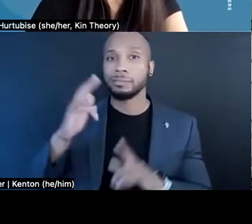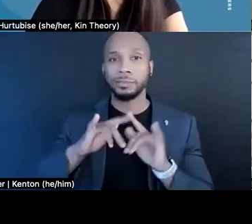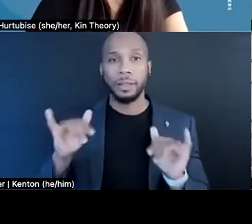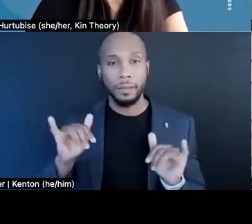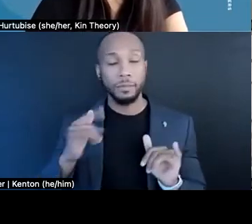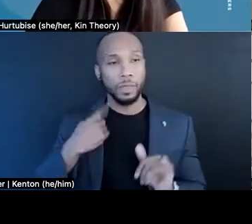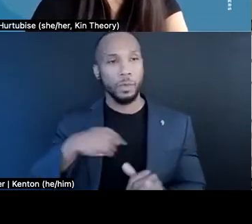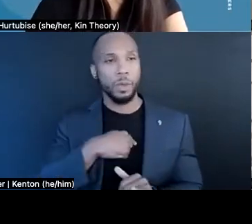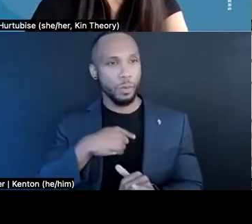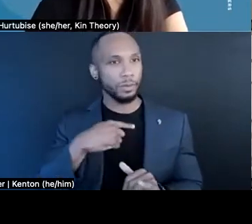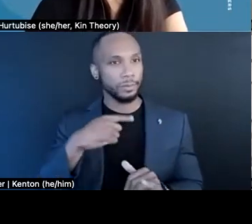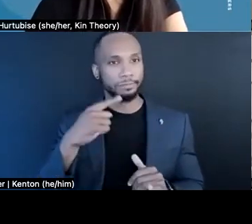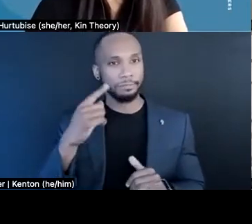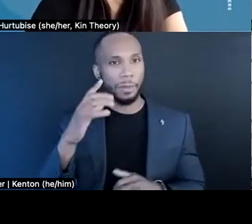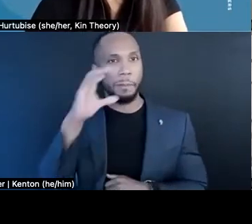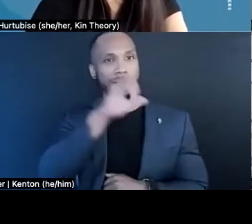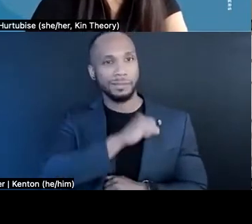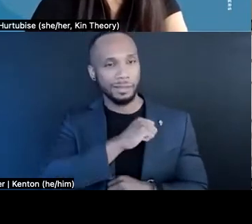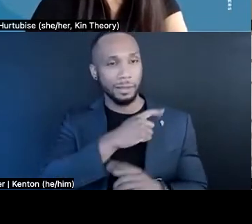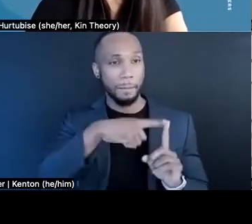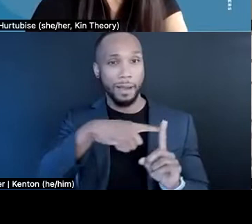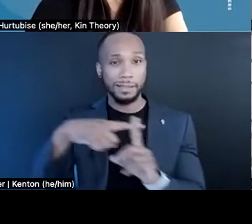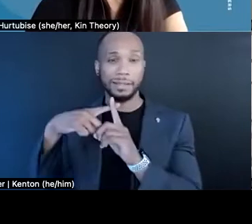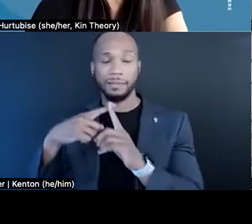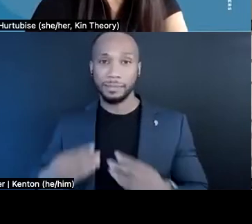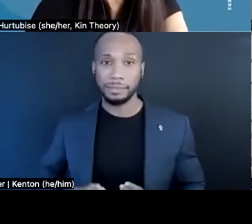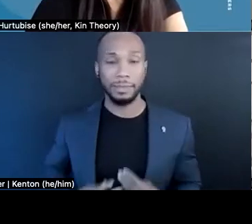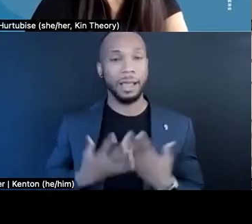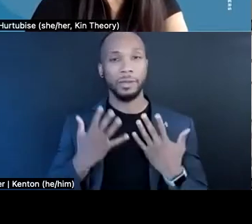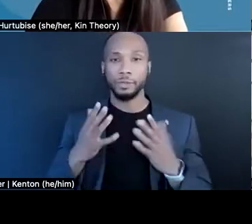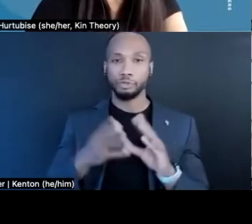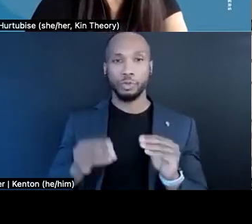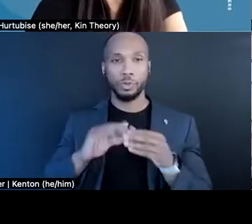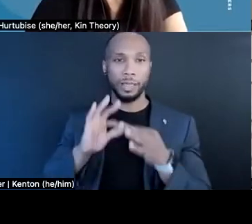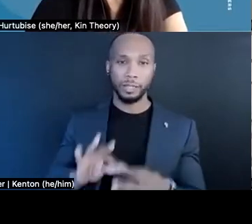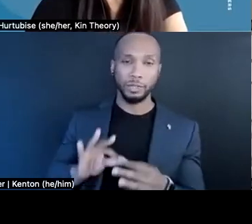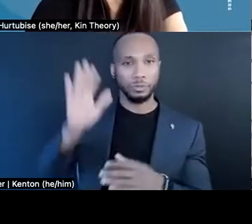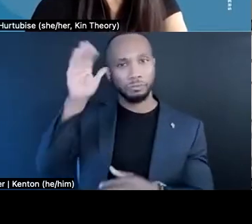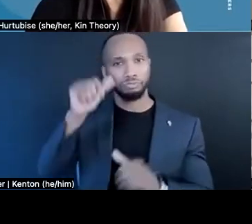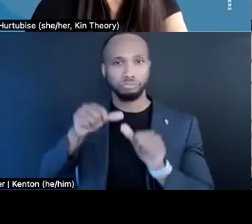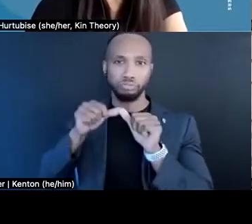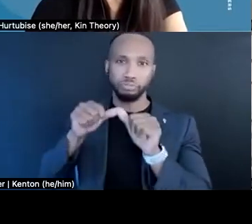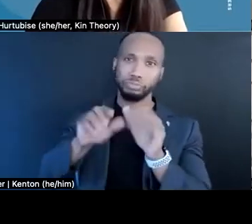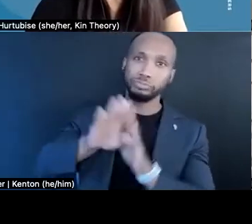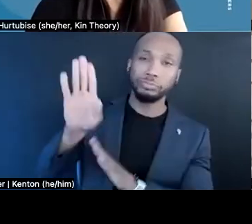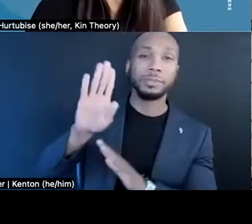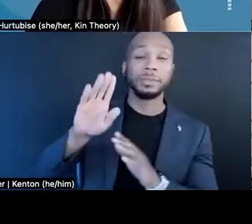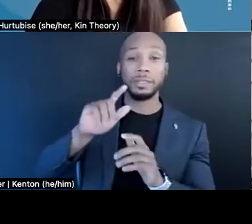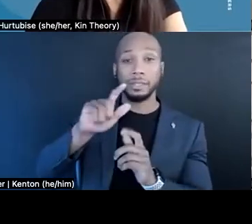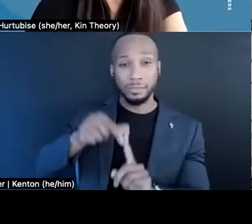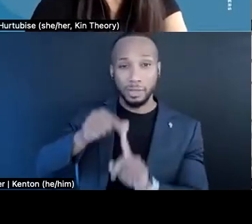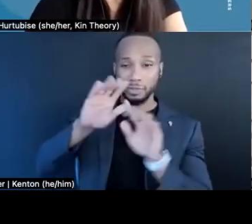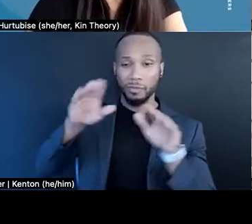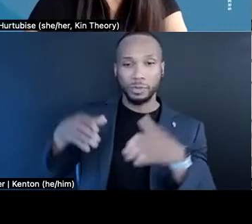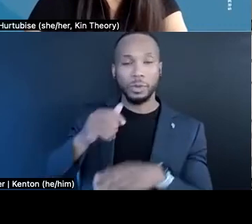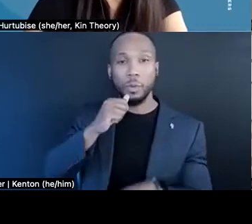we're missing positive, inspiring stories of resilience, and especially around women, centered around women. When many